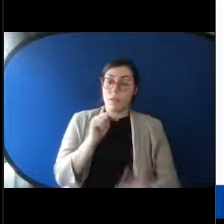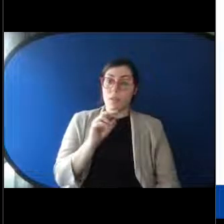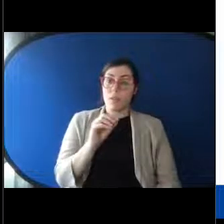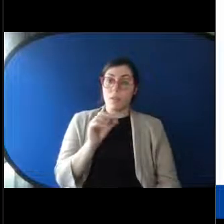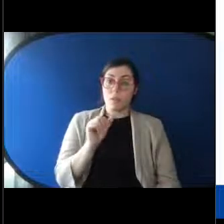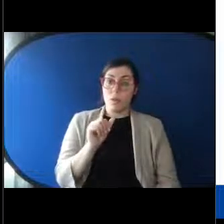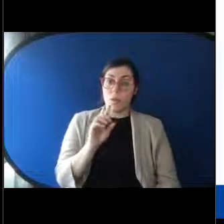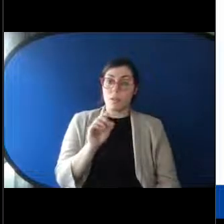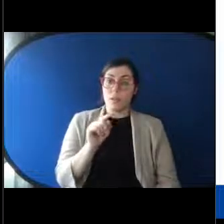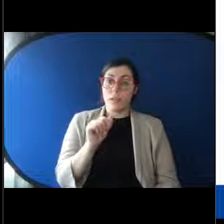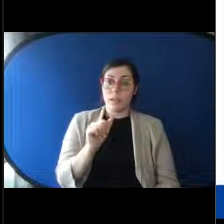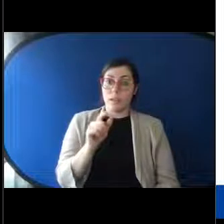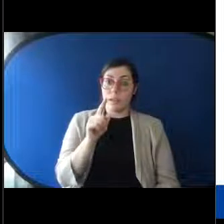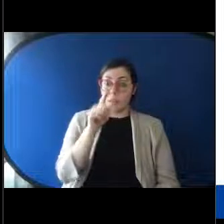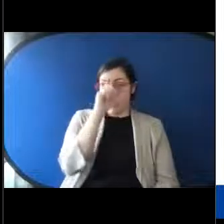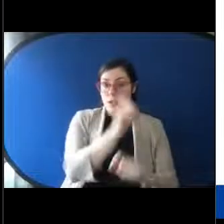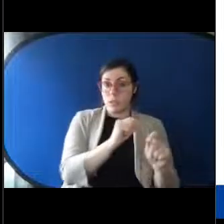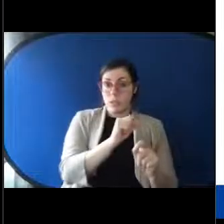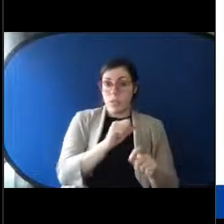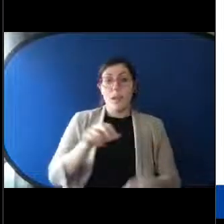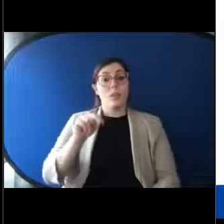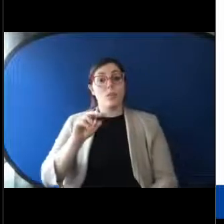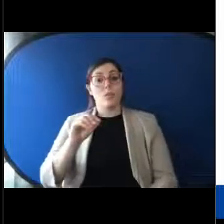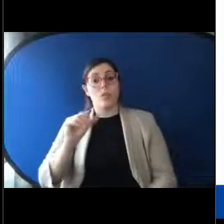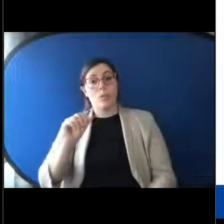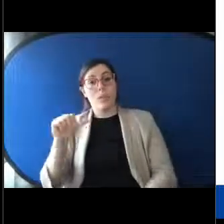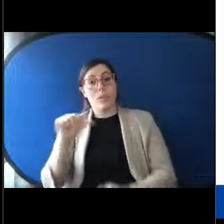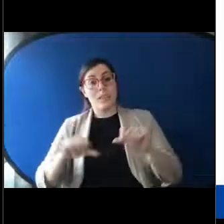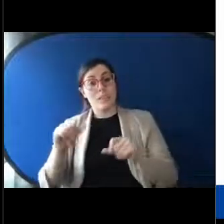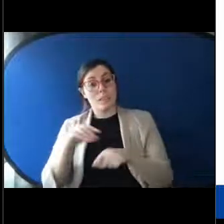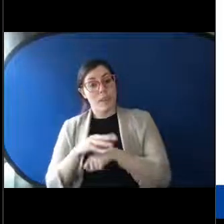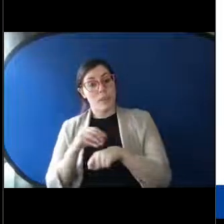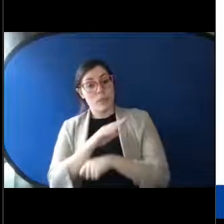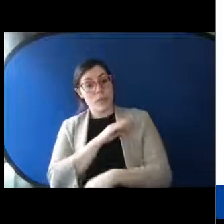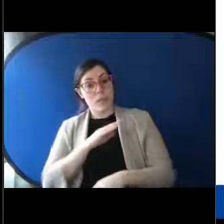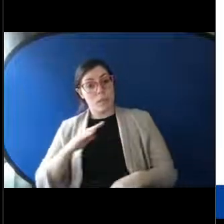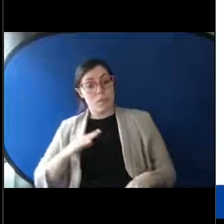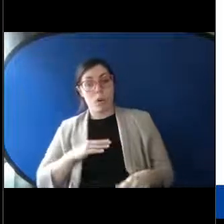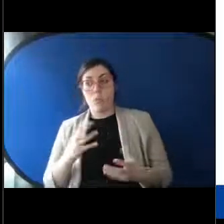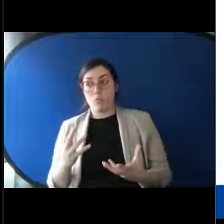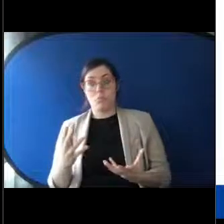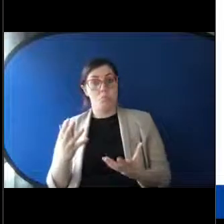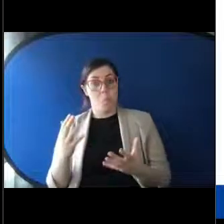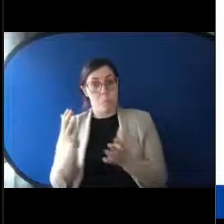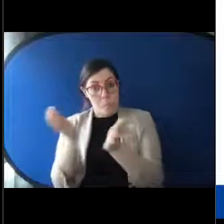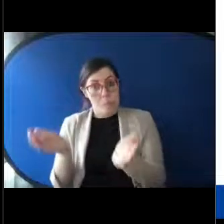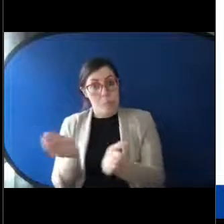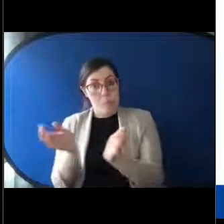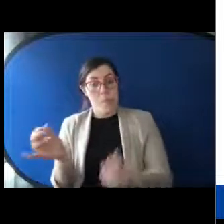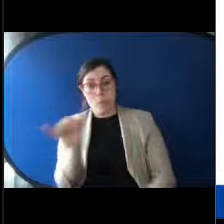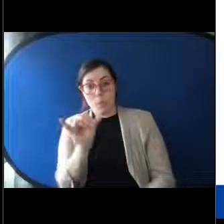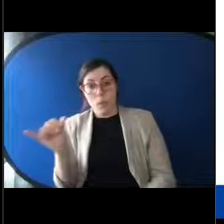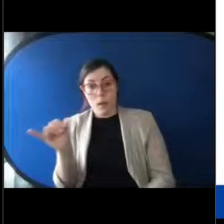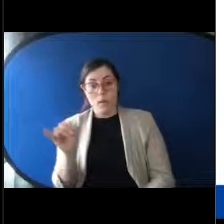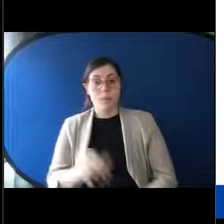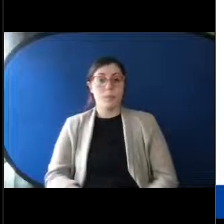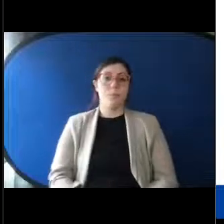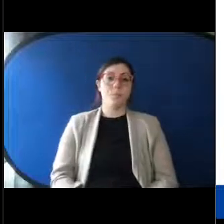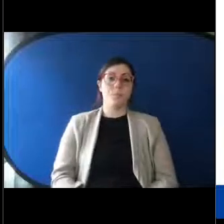Science Advisory Board recommended data licensing for federal government data with language that's nearly identical to our own.